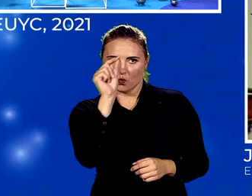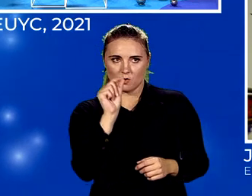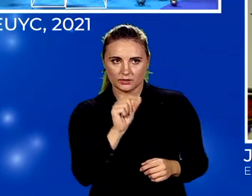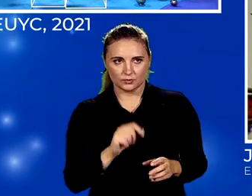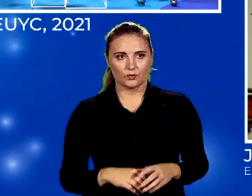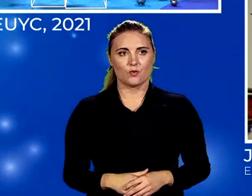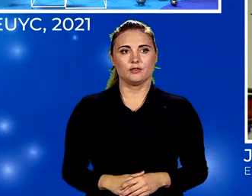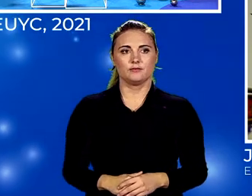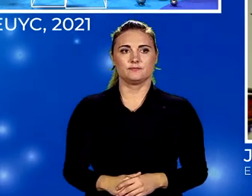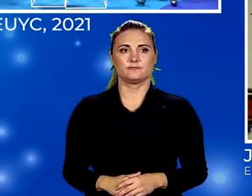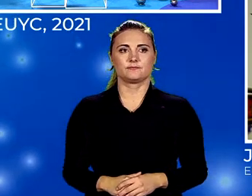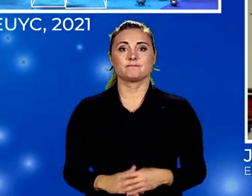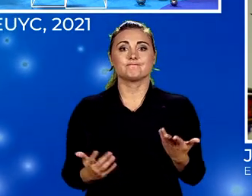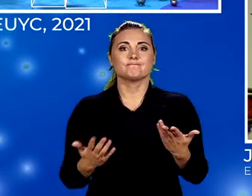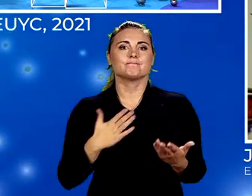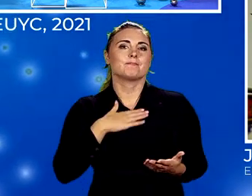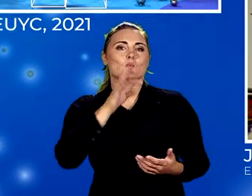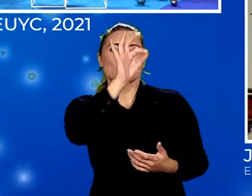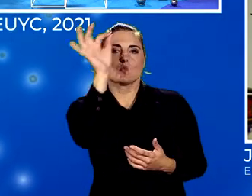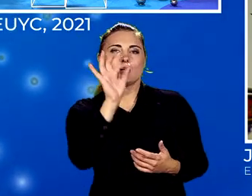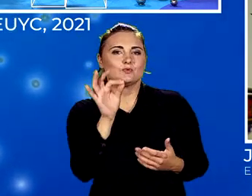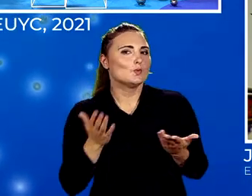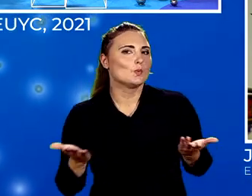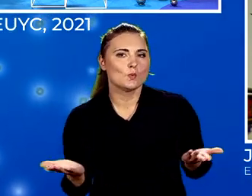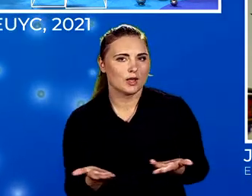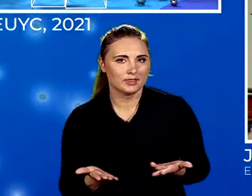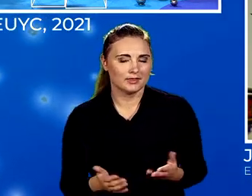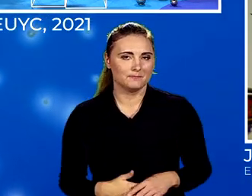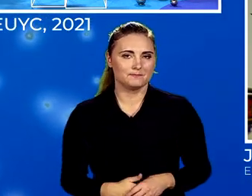specific question and the person that you're addressing the question to?